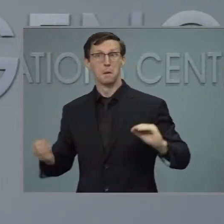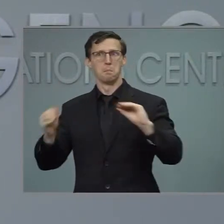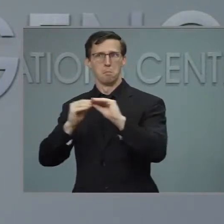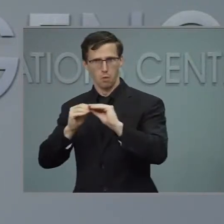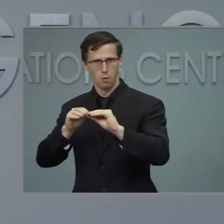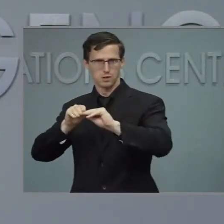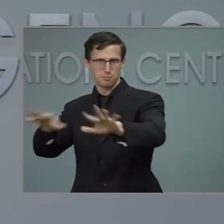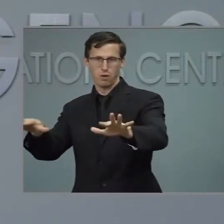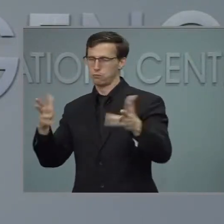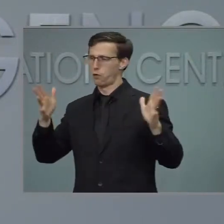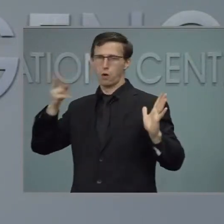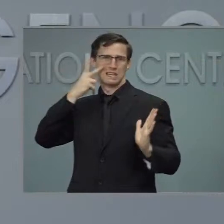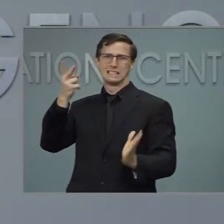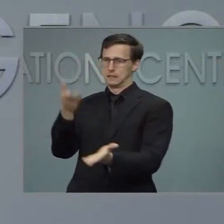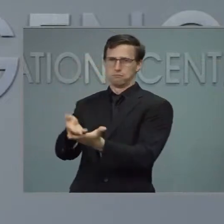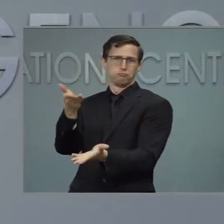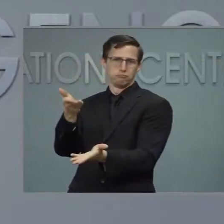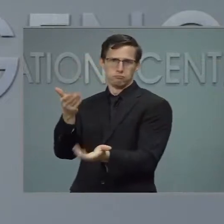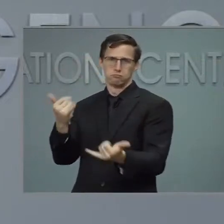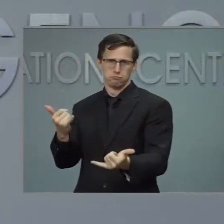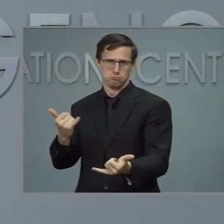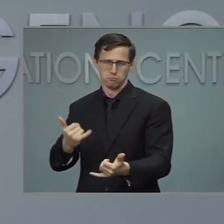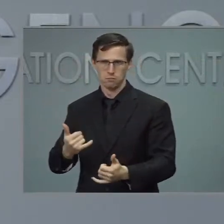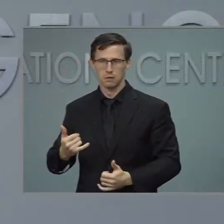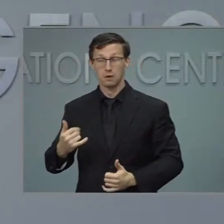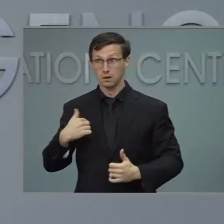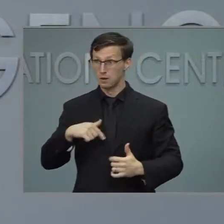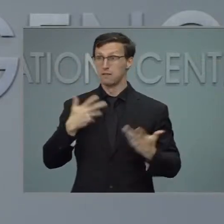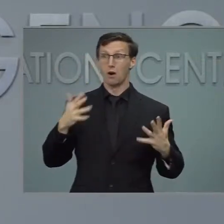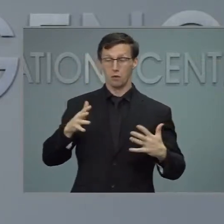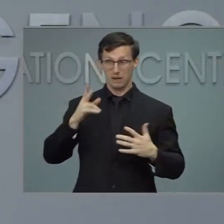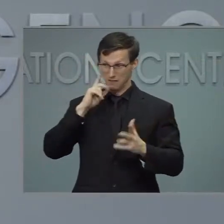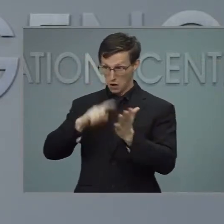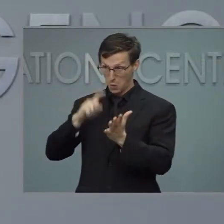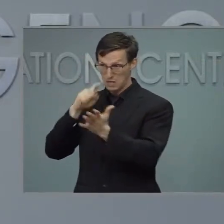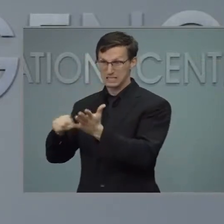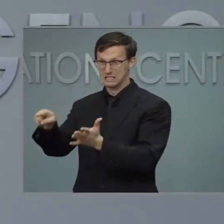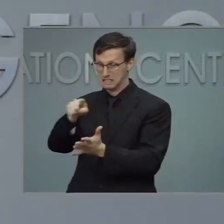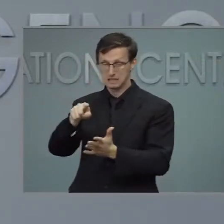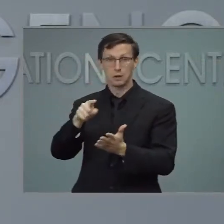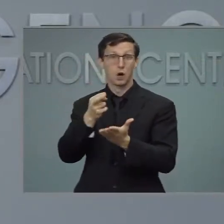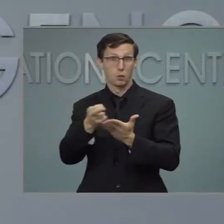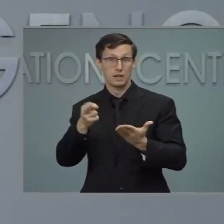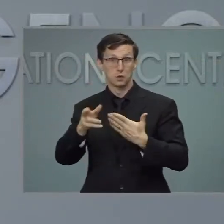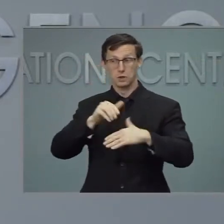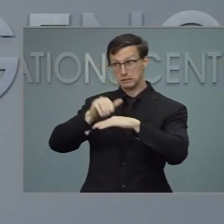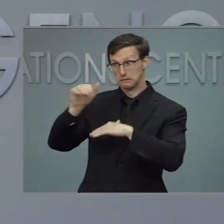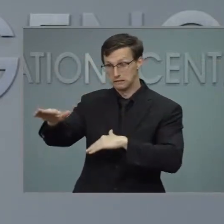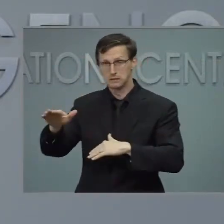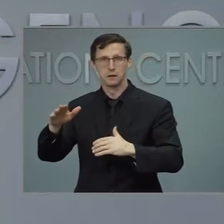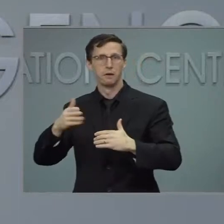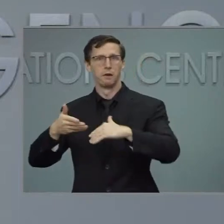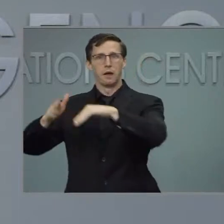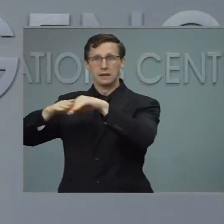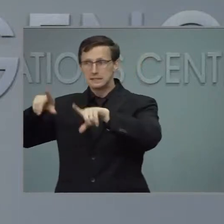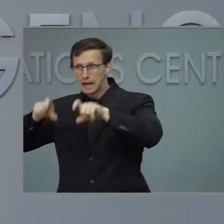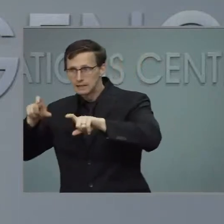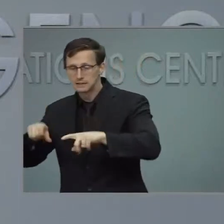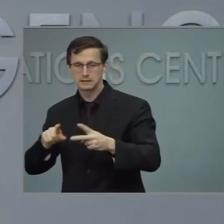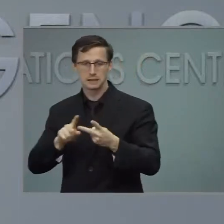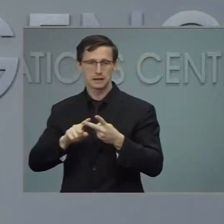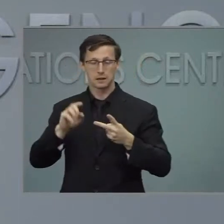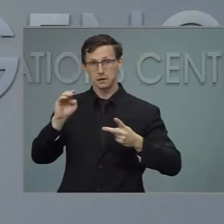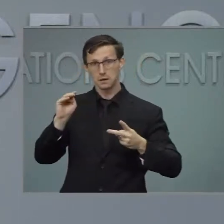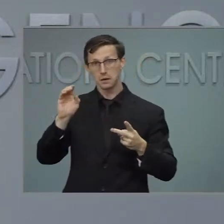higher rates of viral spread. So we are already deploying resources, everything from testing, I was speaking about monoclonal antibodies,